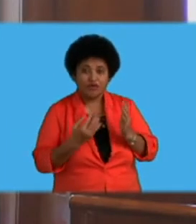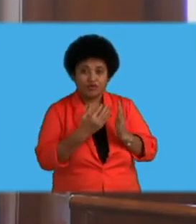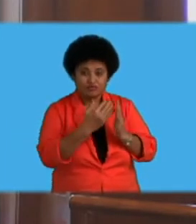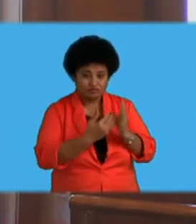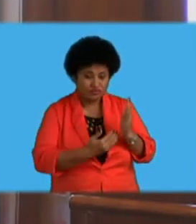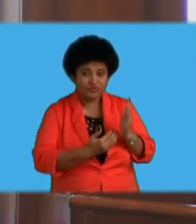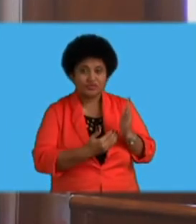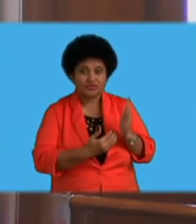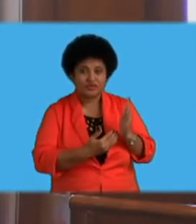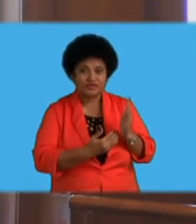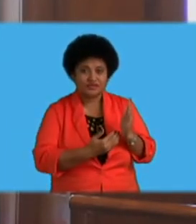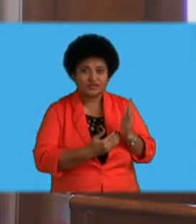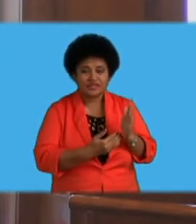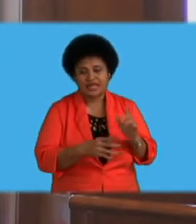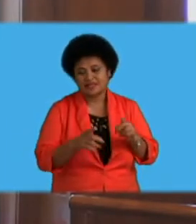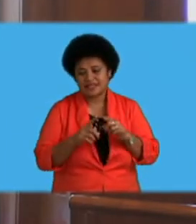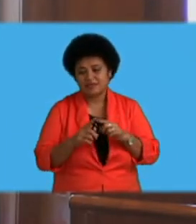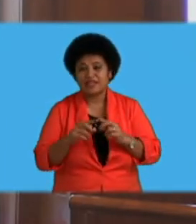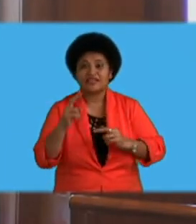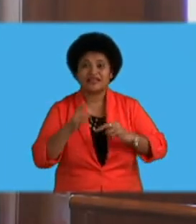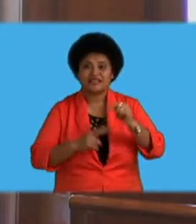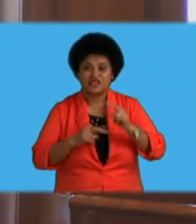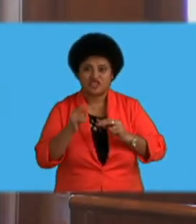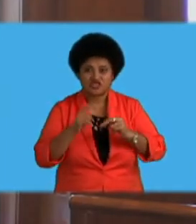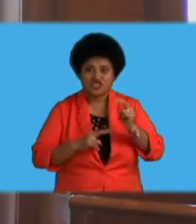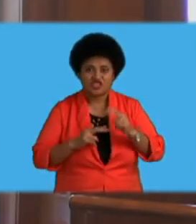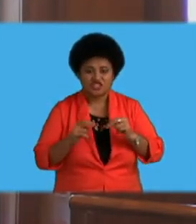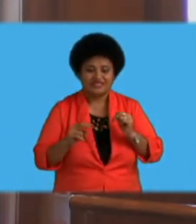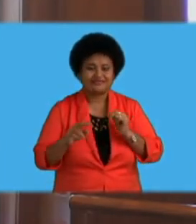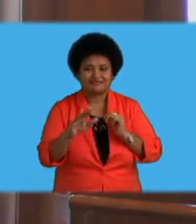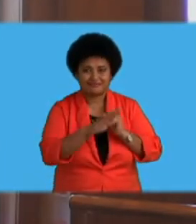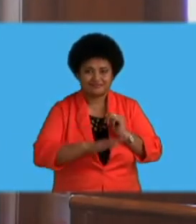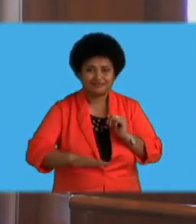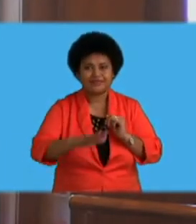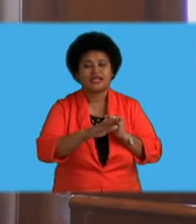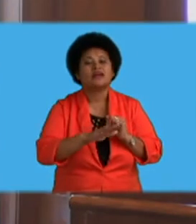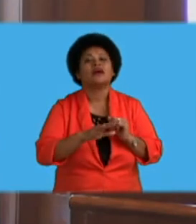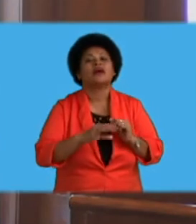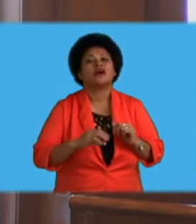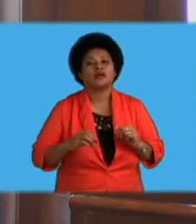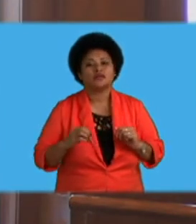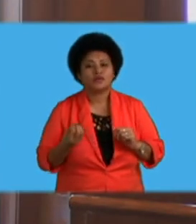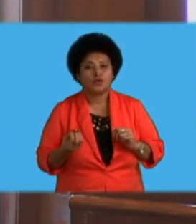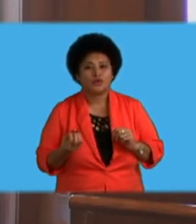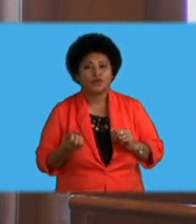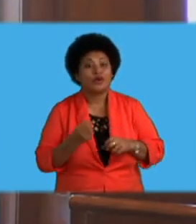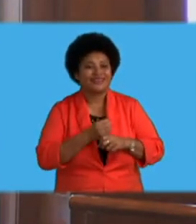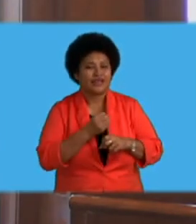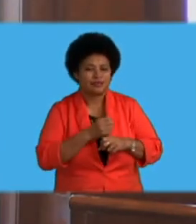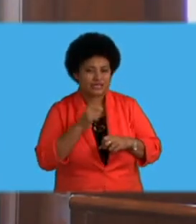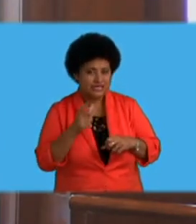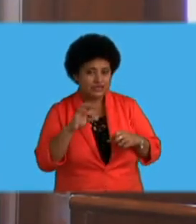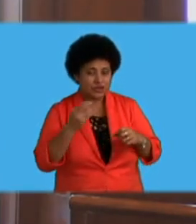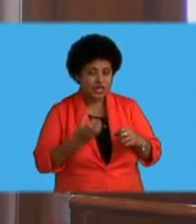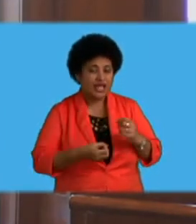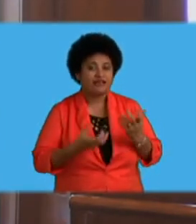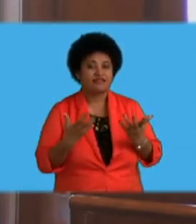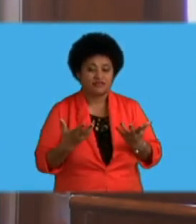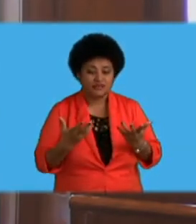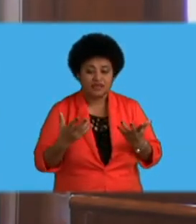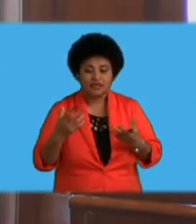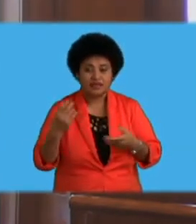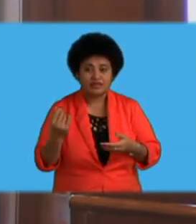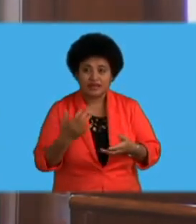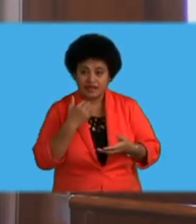example, by the construction industry. And to ensure sustainability, these rock assessments will define the volume of resources resulting